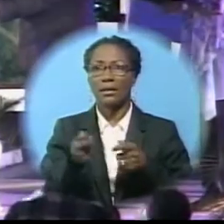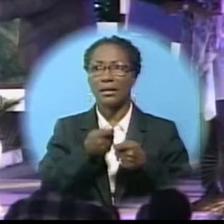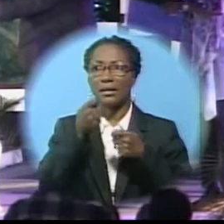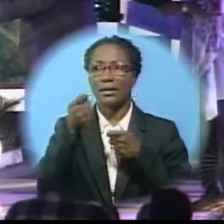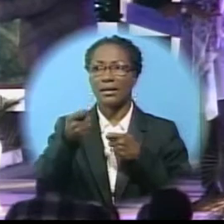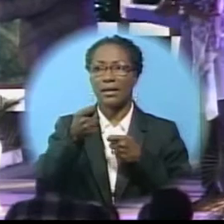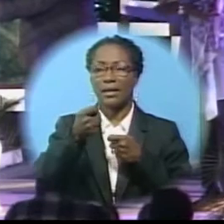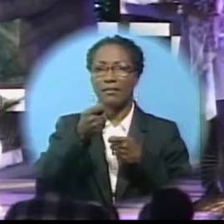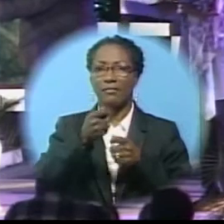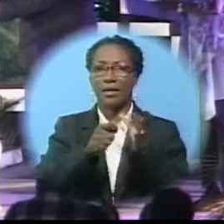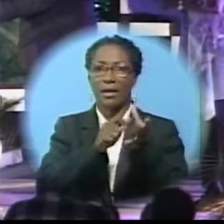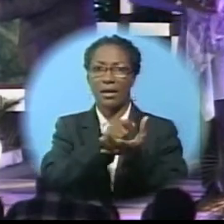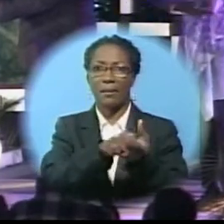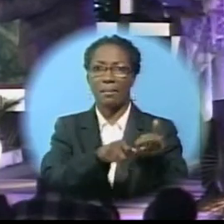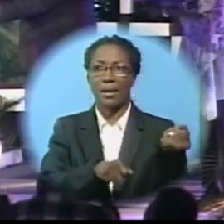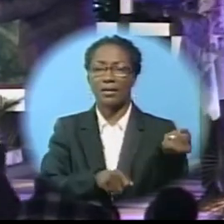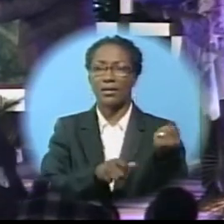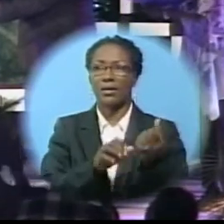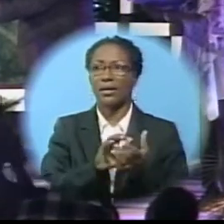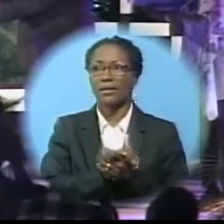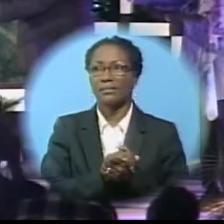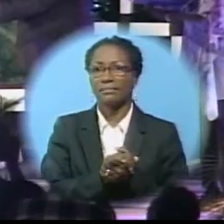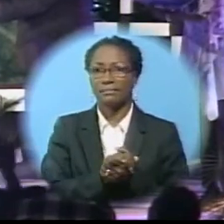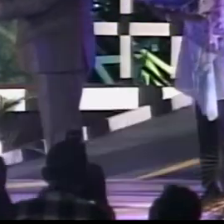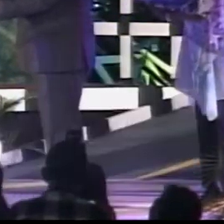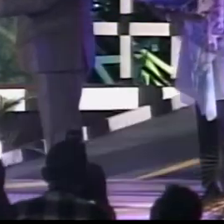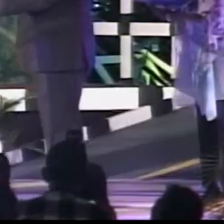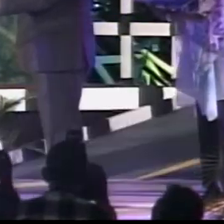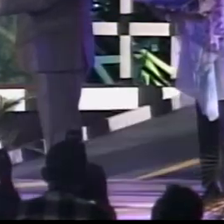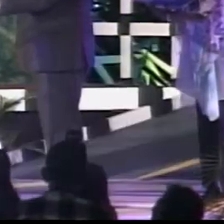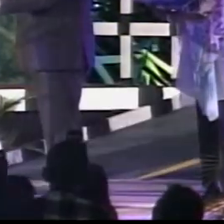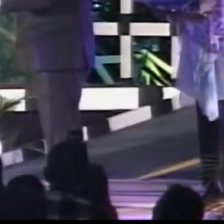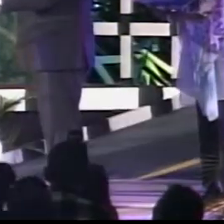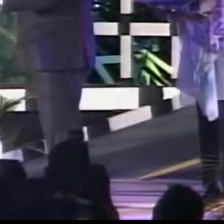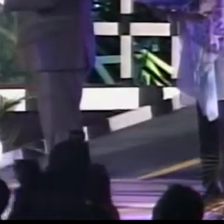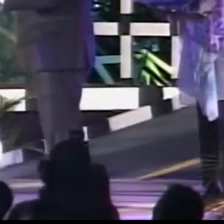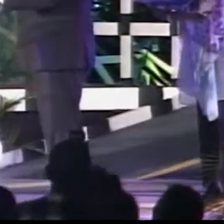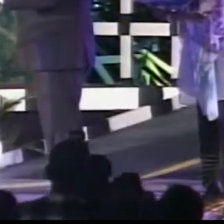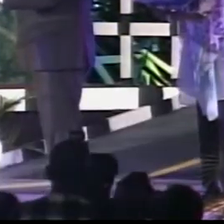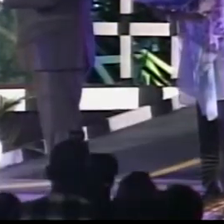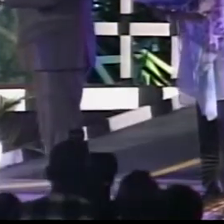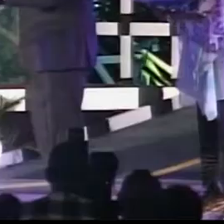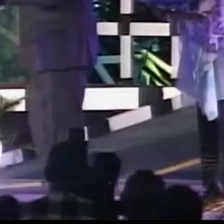to Guyana's Deputy Consul General in Barbados, Monique Jackman.